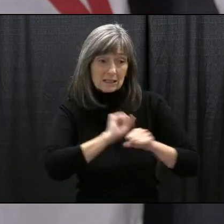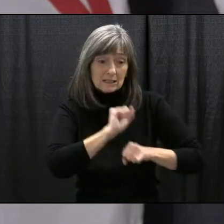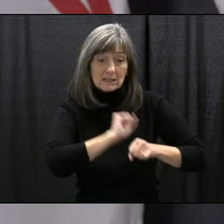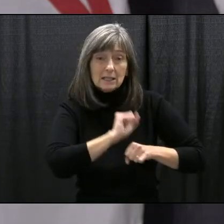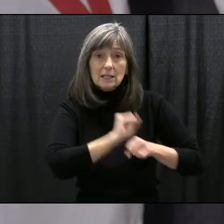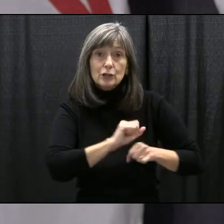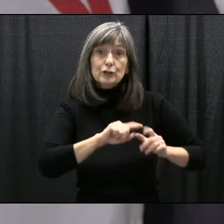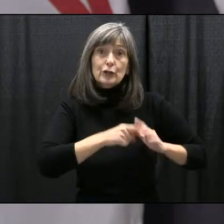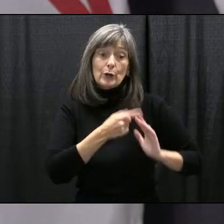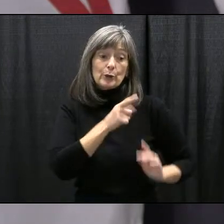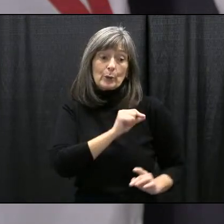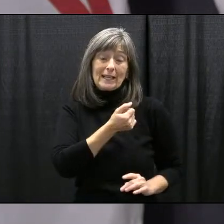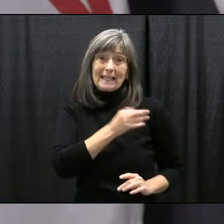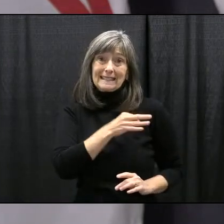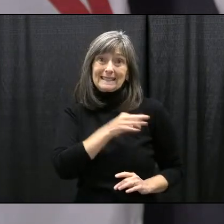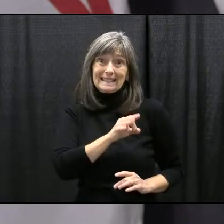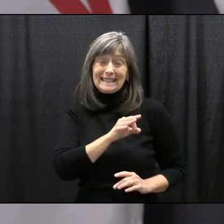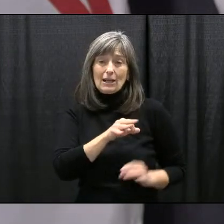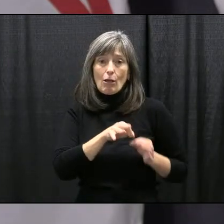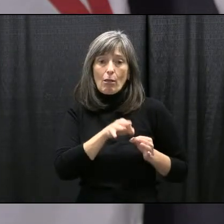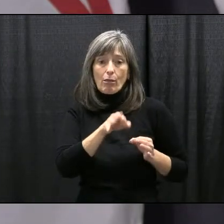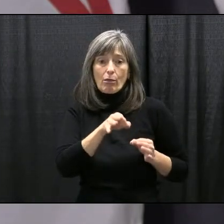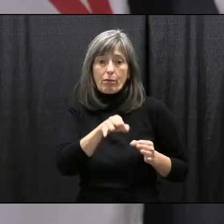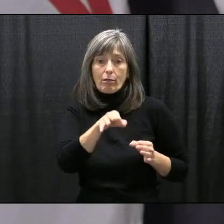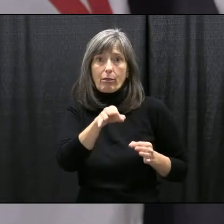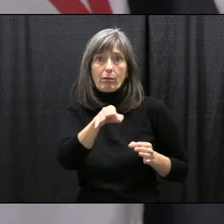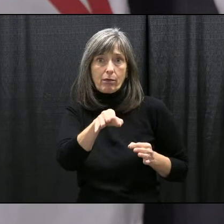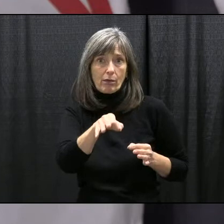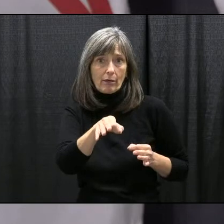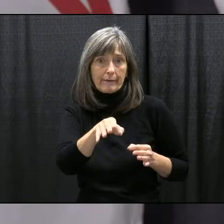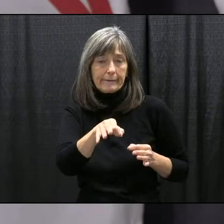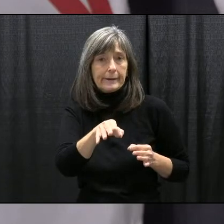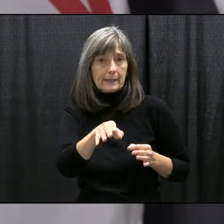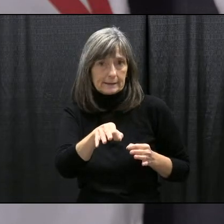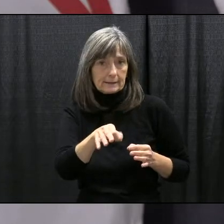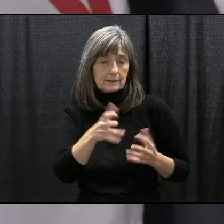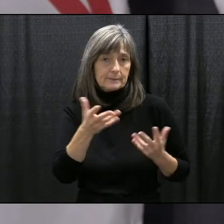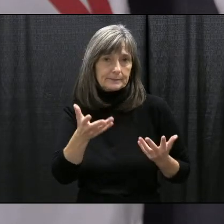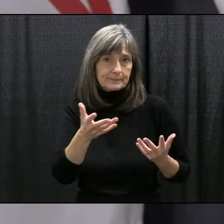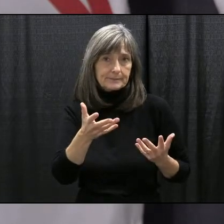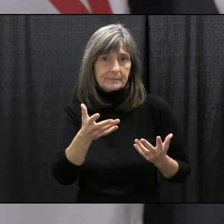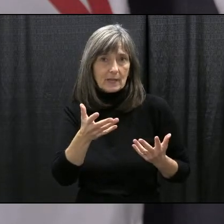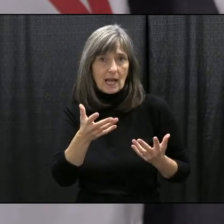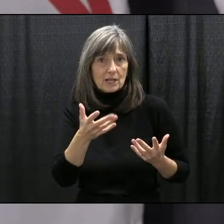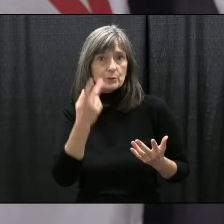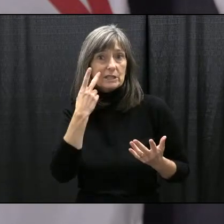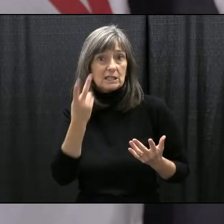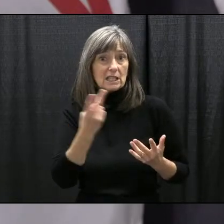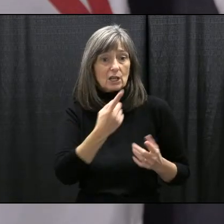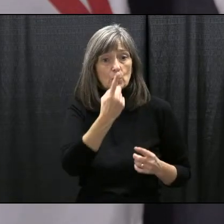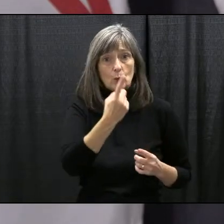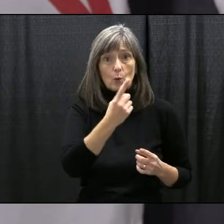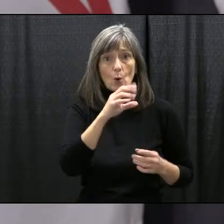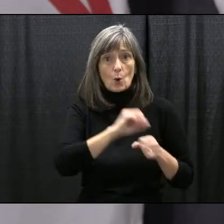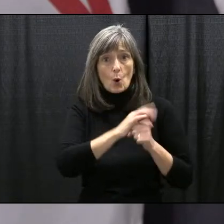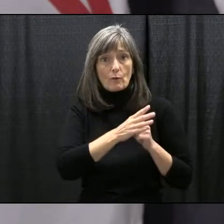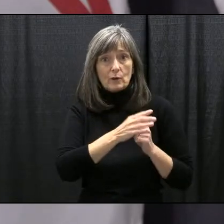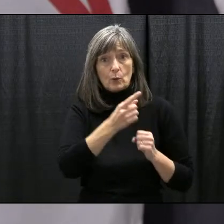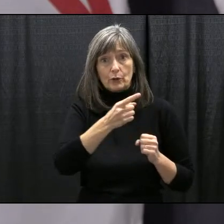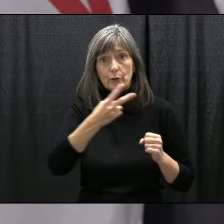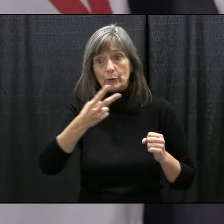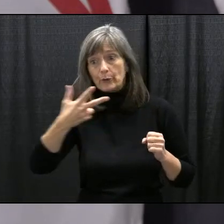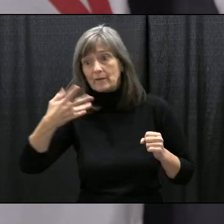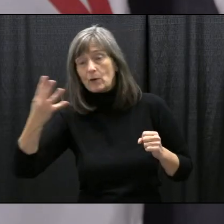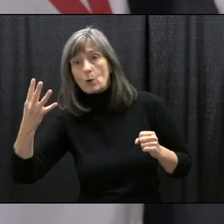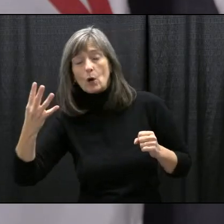in 2019 has been delayed significantly as we've seen waves 1 through 4 of COVID arrive,